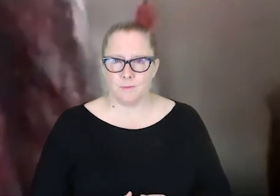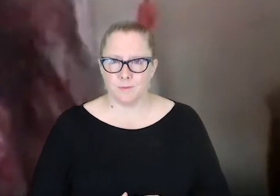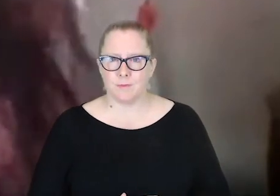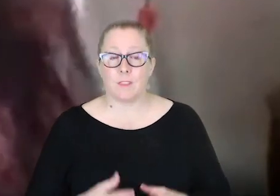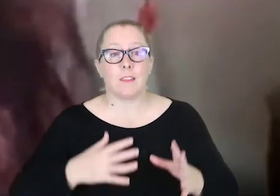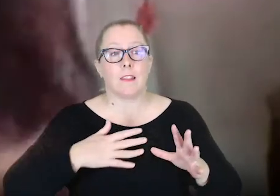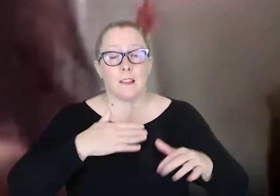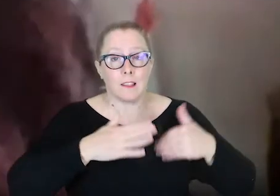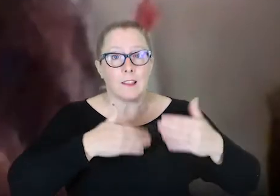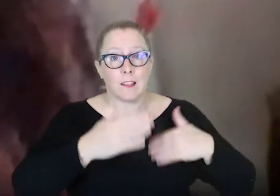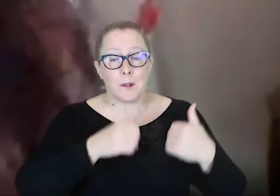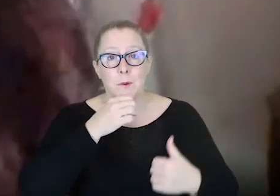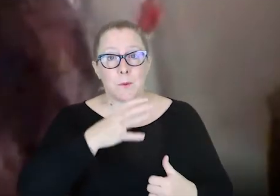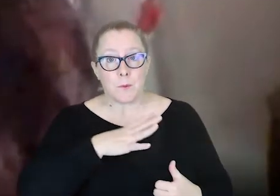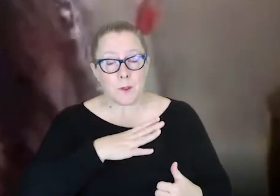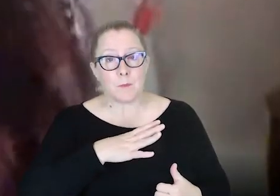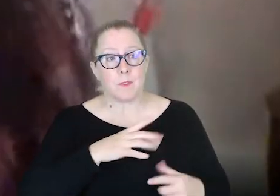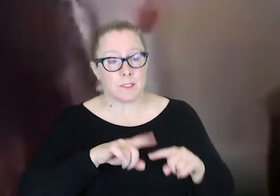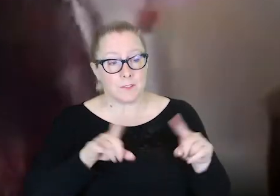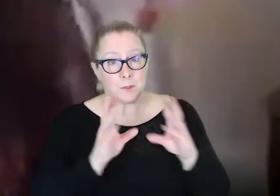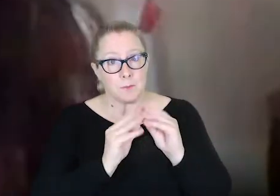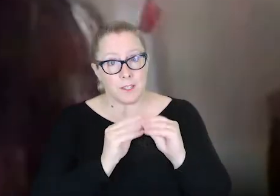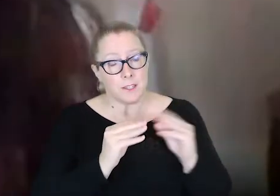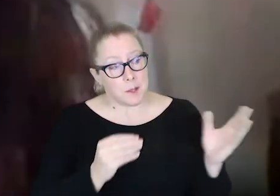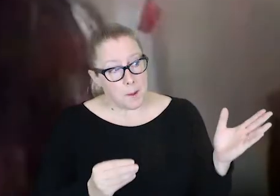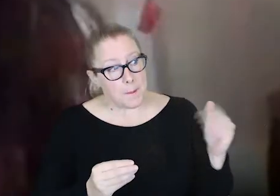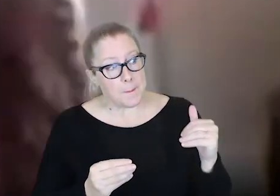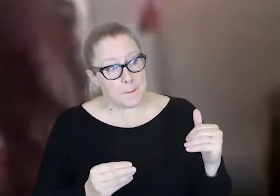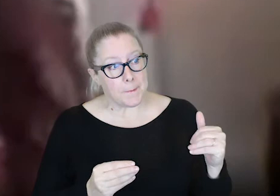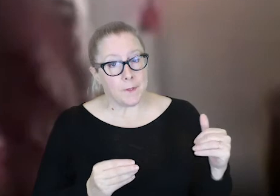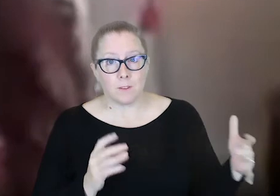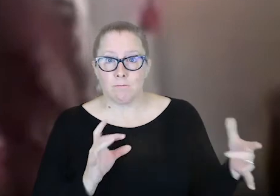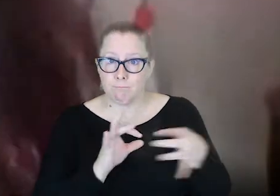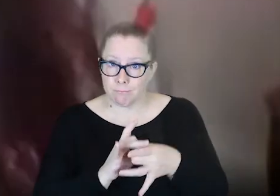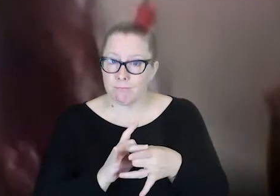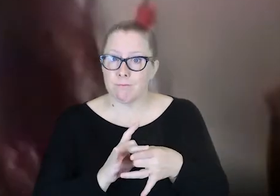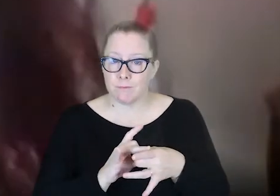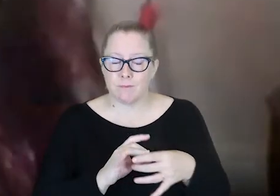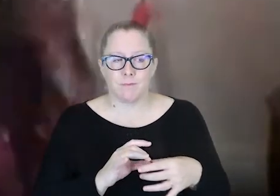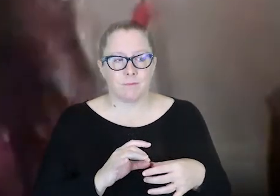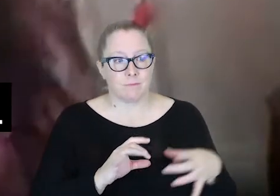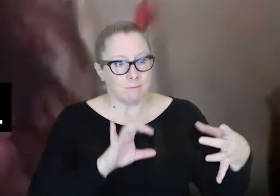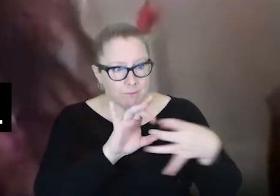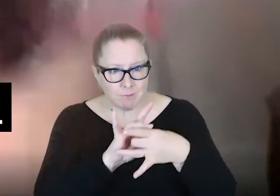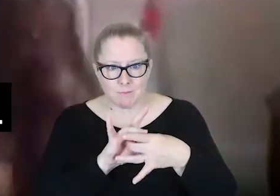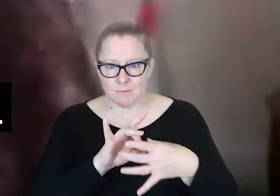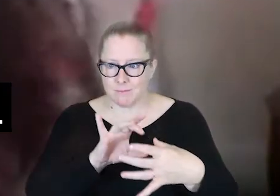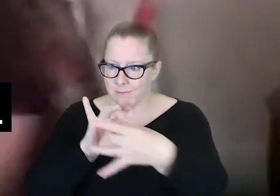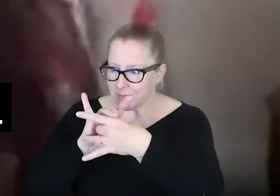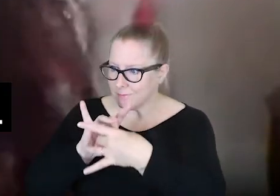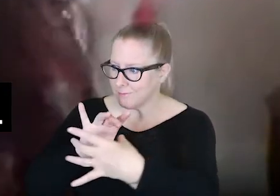of like interaction we have started in a very grassroots level, and then we bring those women in